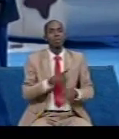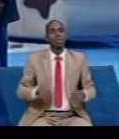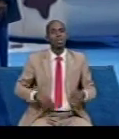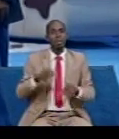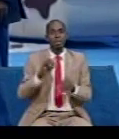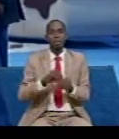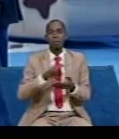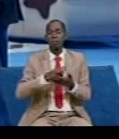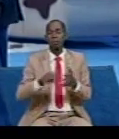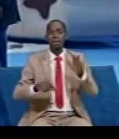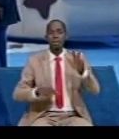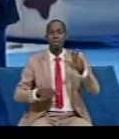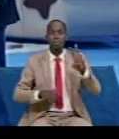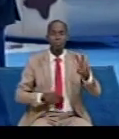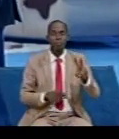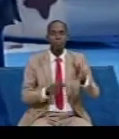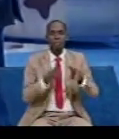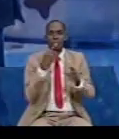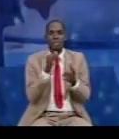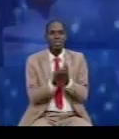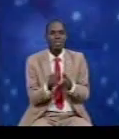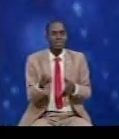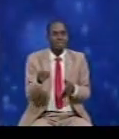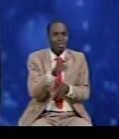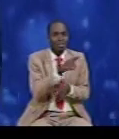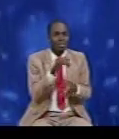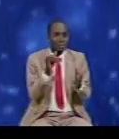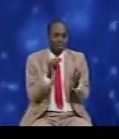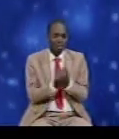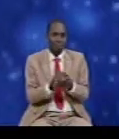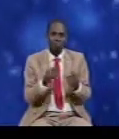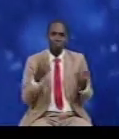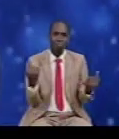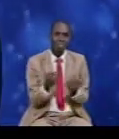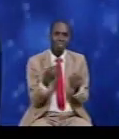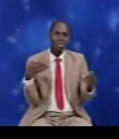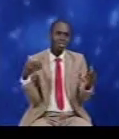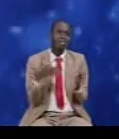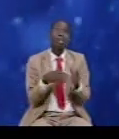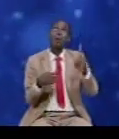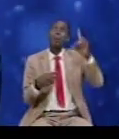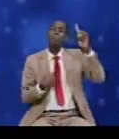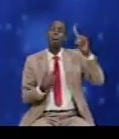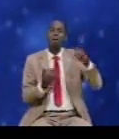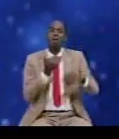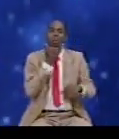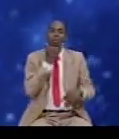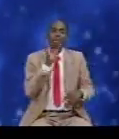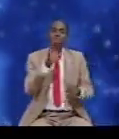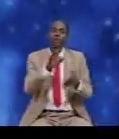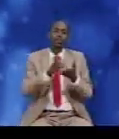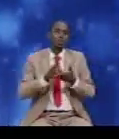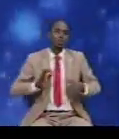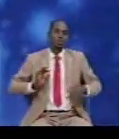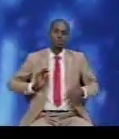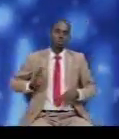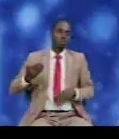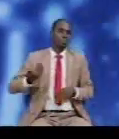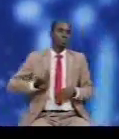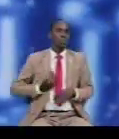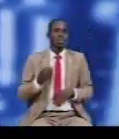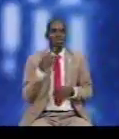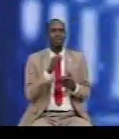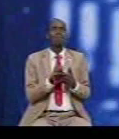Verse 36, but he that sinneth against me wrongeth his own soul. He that says, I don't